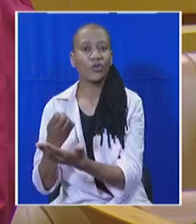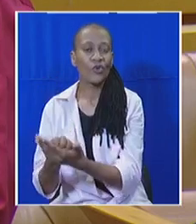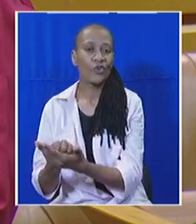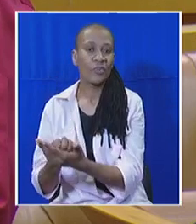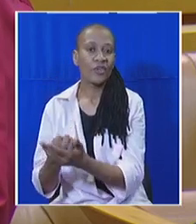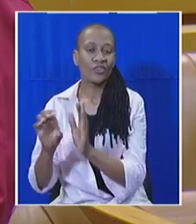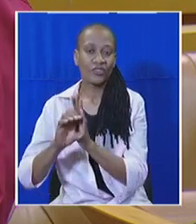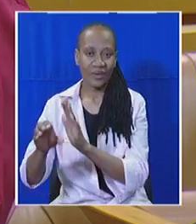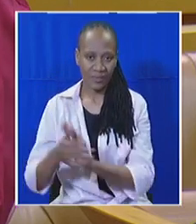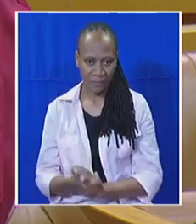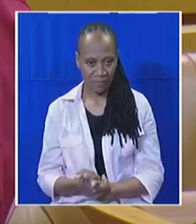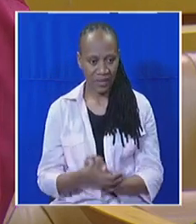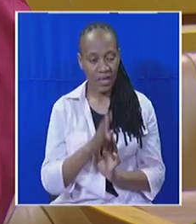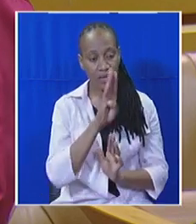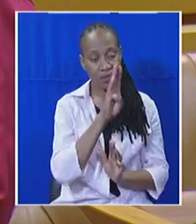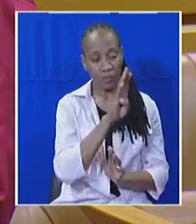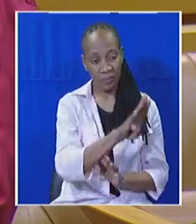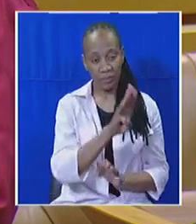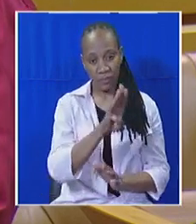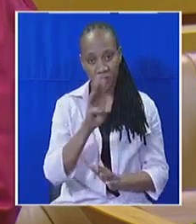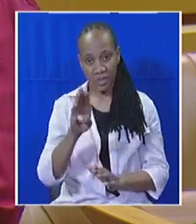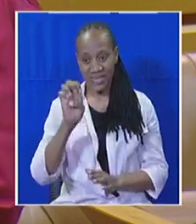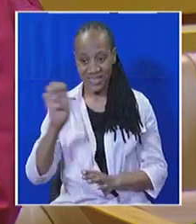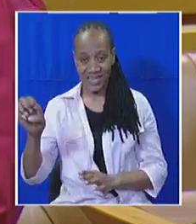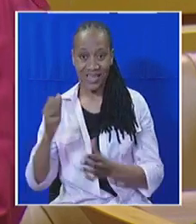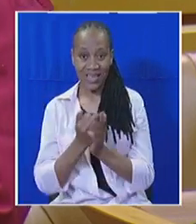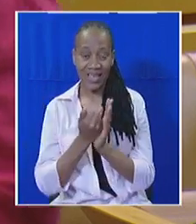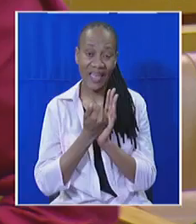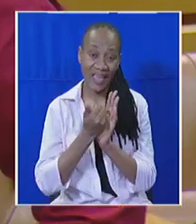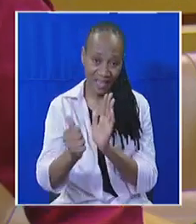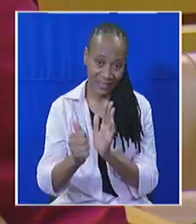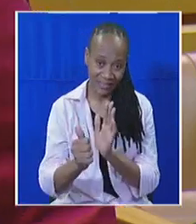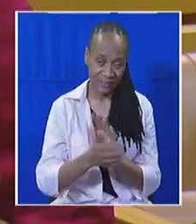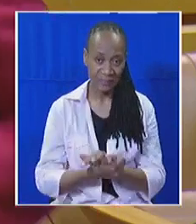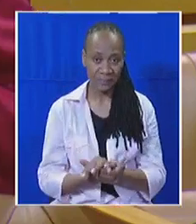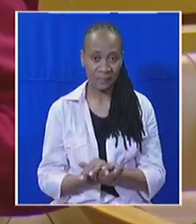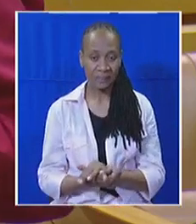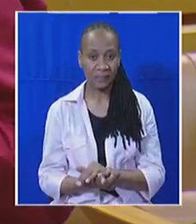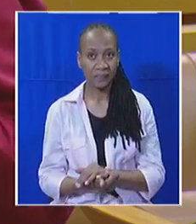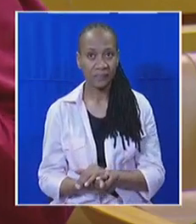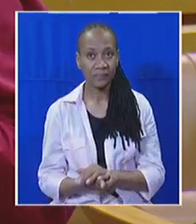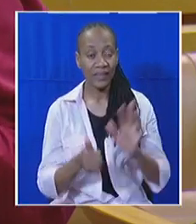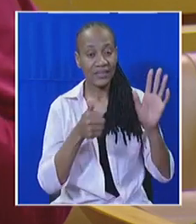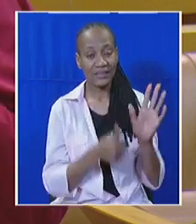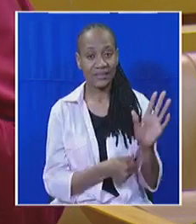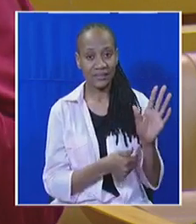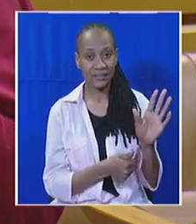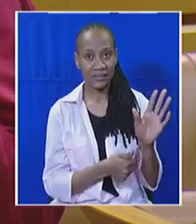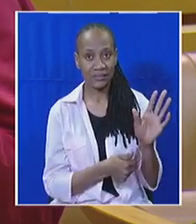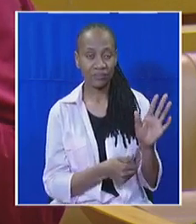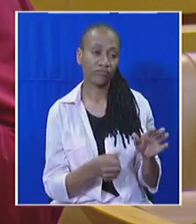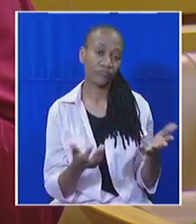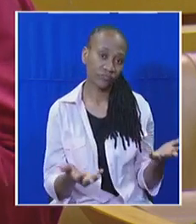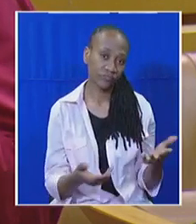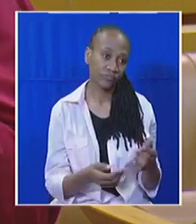BBEE Act, and a series of implementation codes. 6, recognizes that despite the